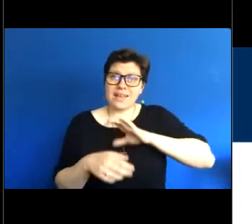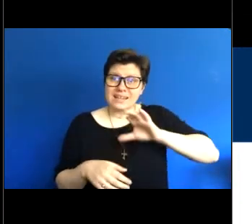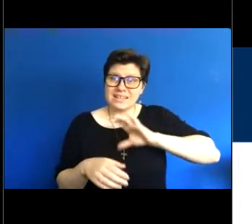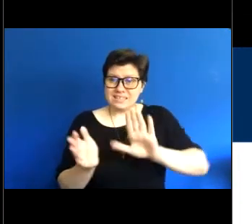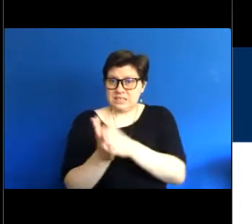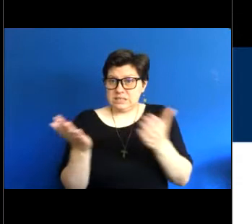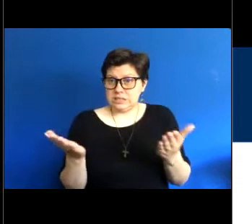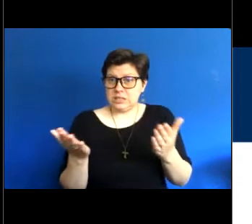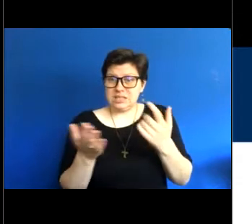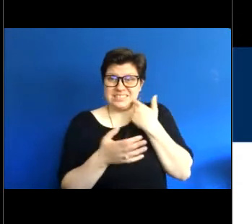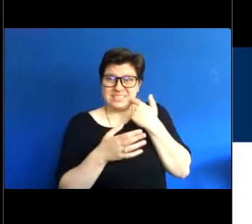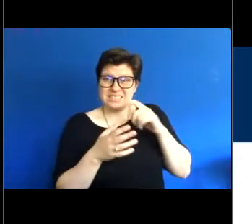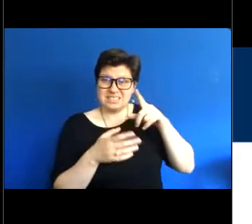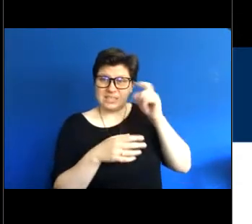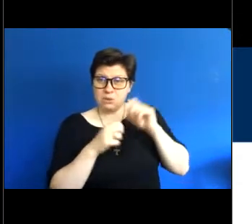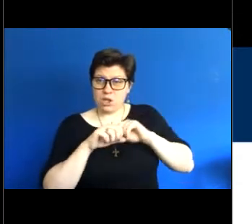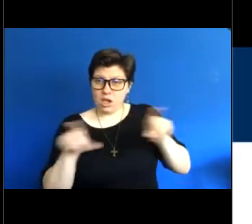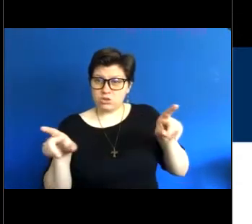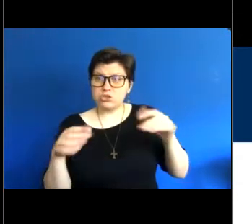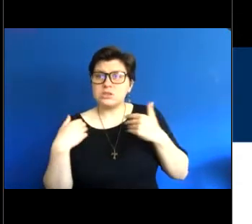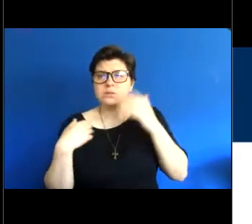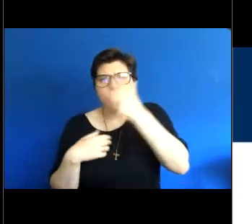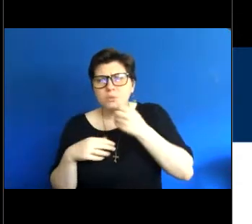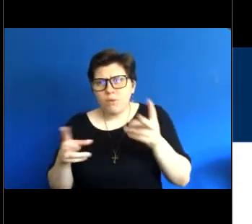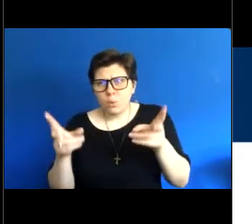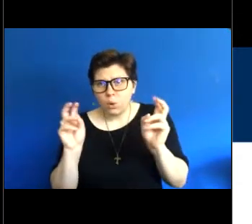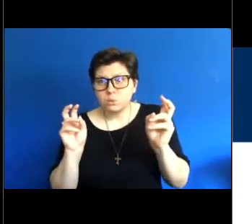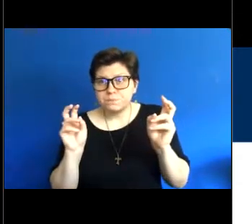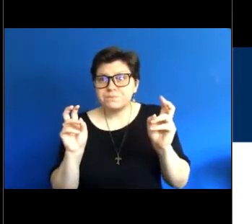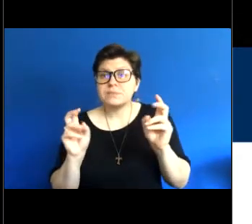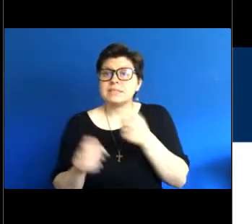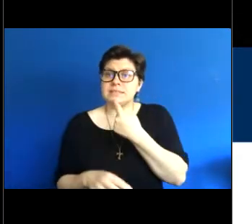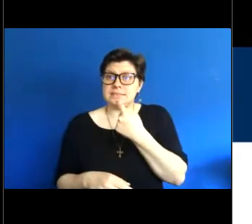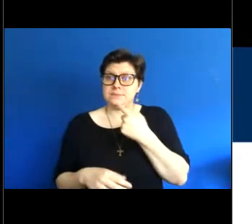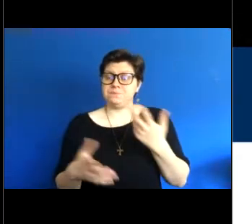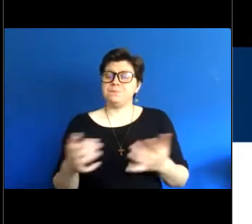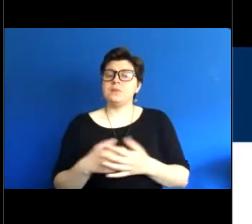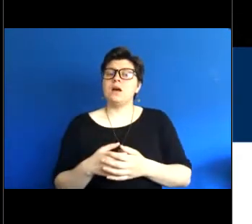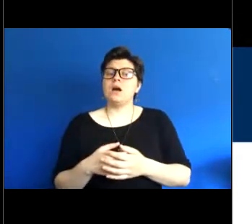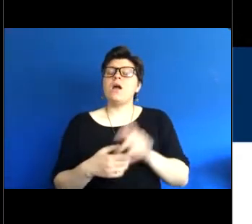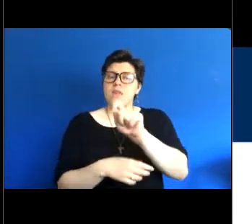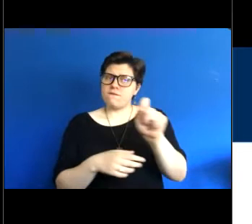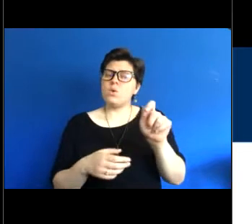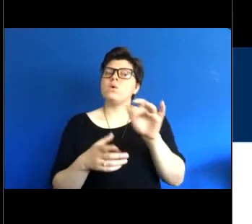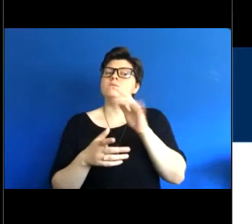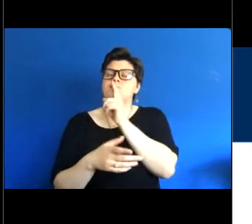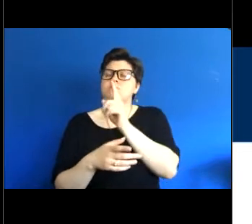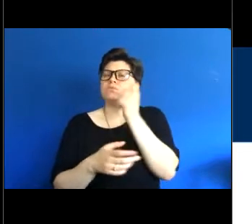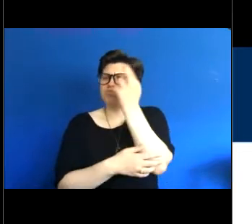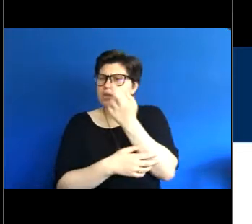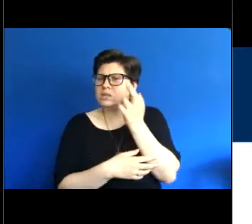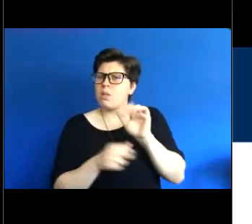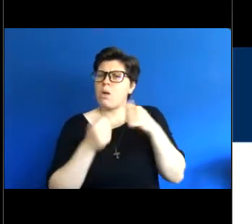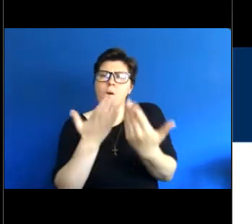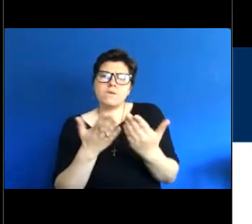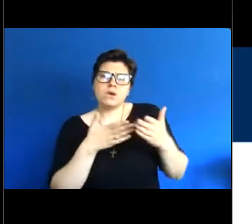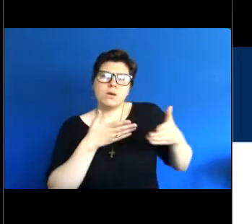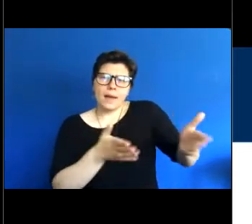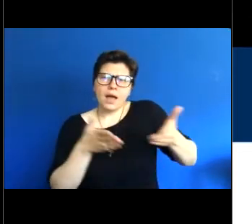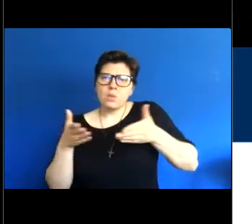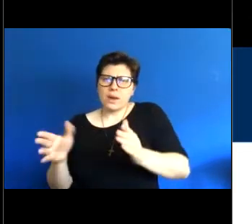about our catechetical mission, where it says, "It is therefore reasonable to offer pathways of catechesis